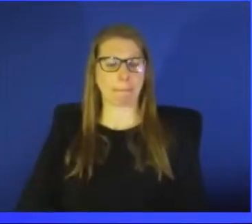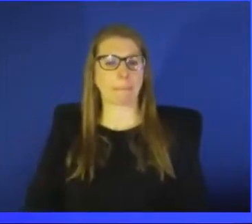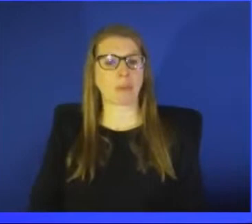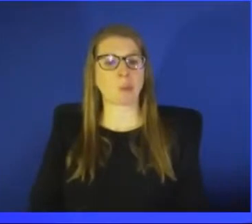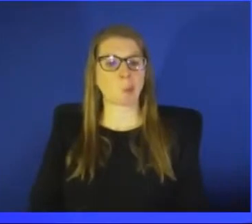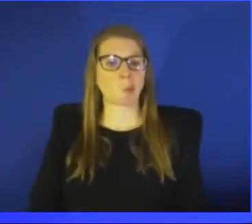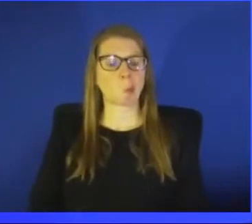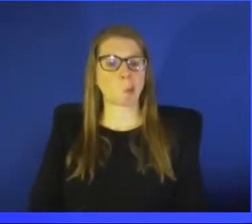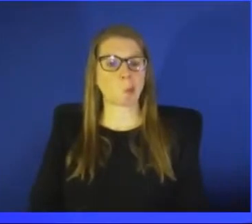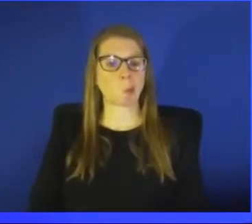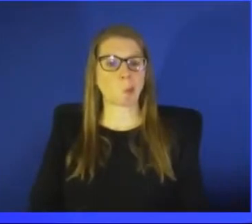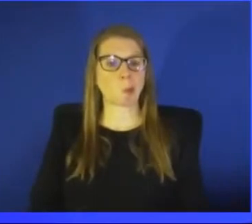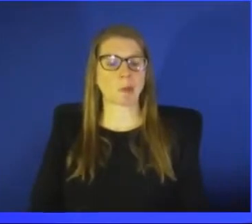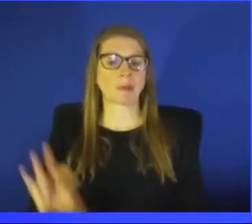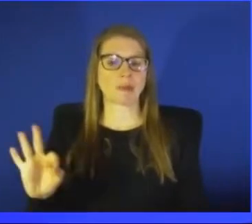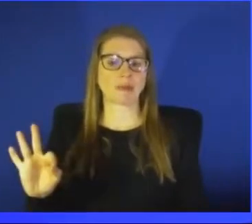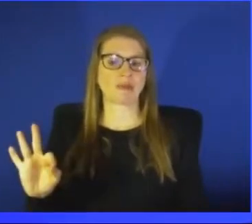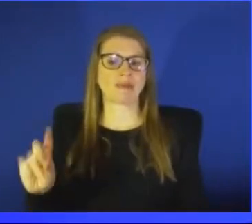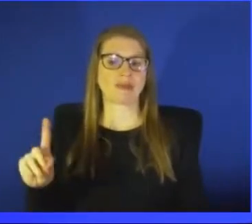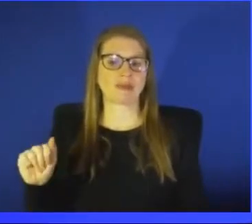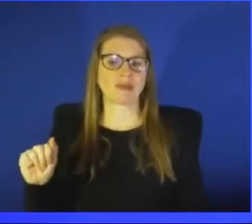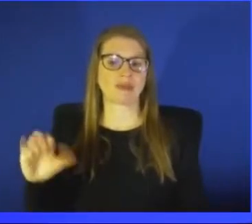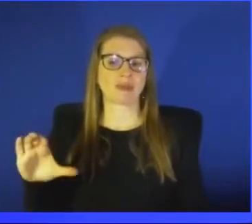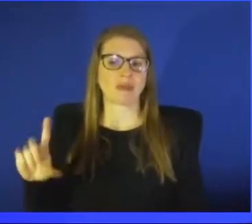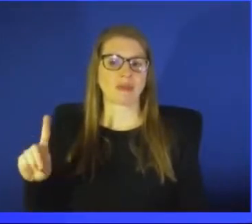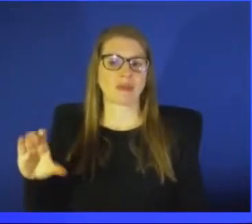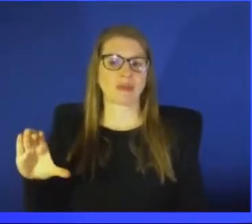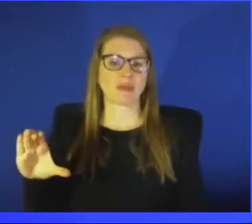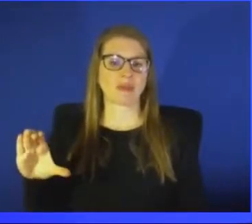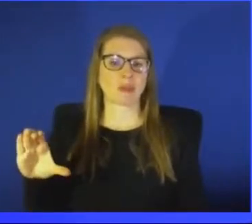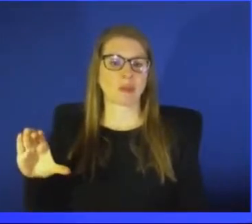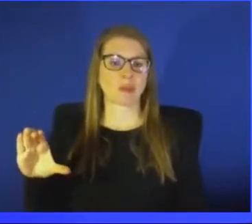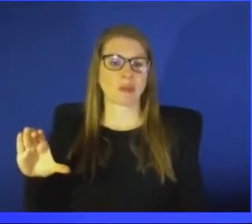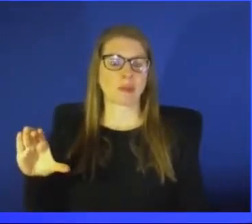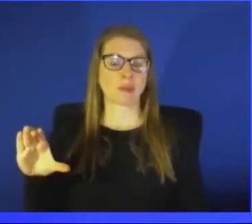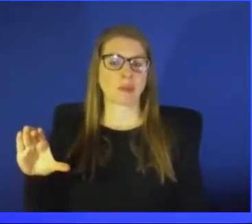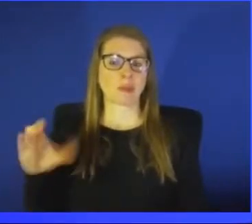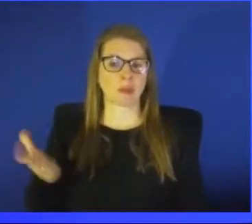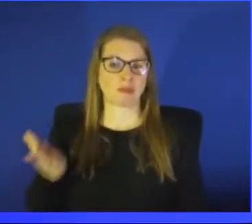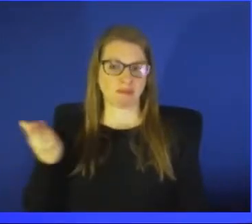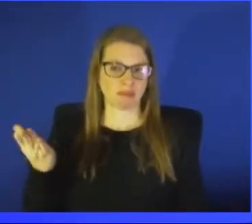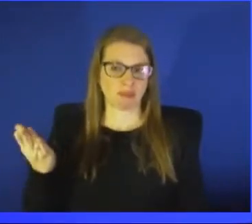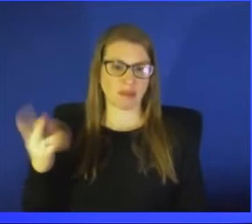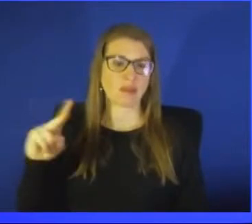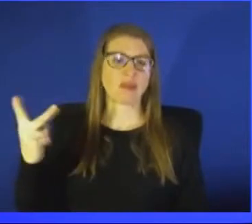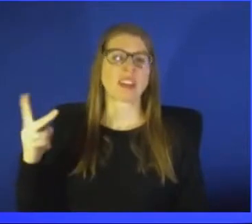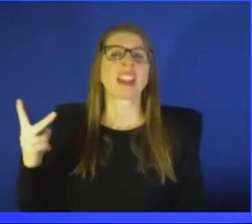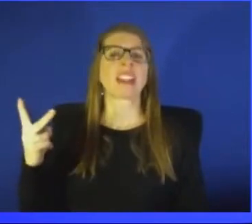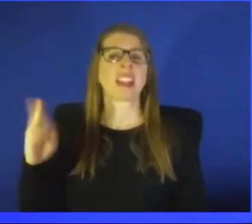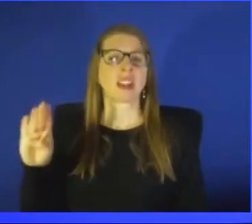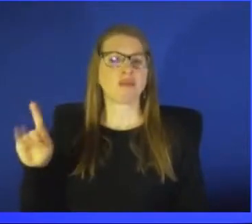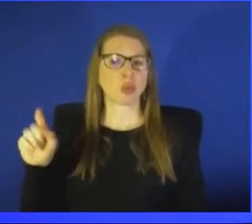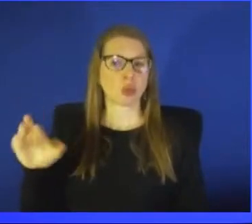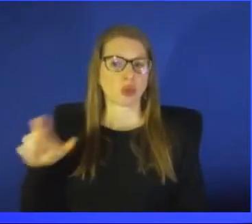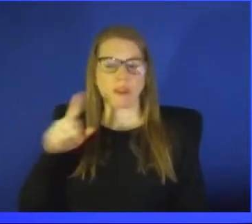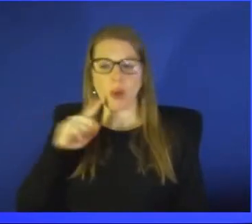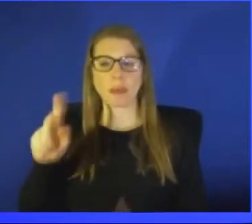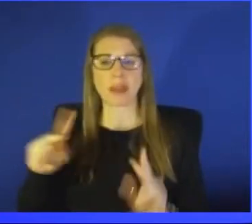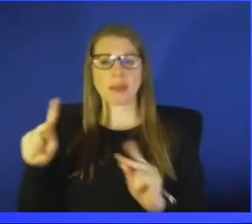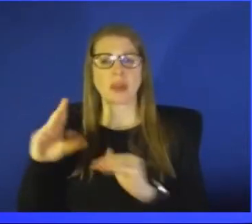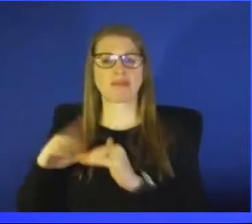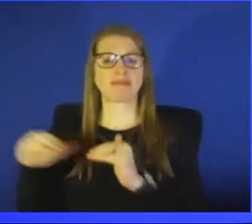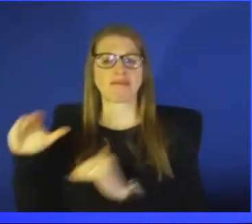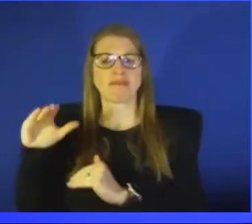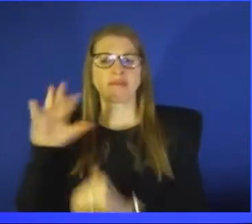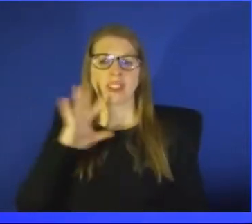the FDA and the CDC following suit and saying or recommending that second booster for those over 50, I think it's important to